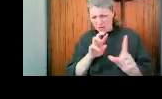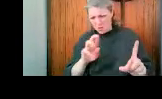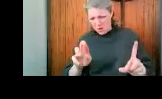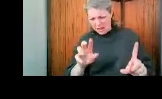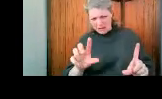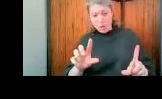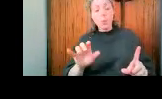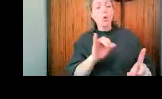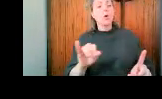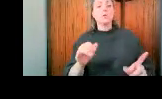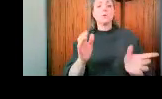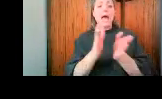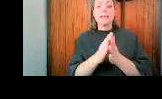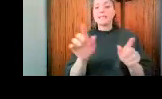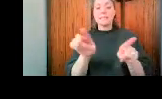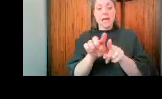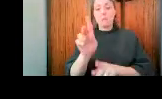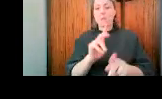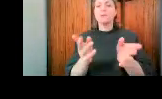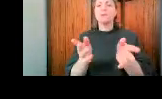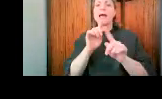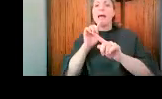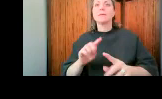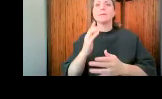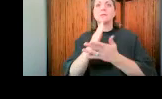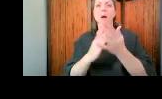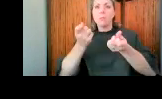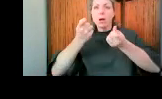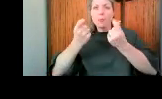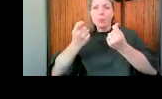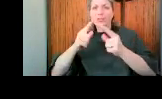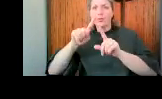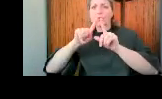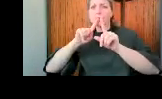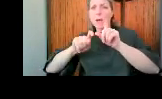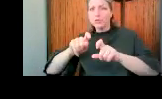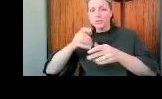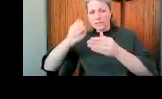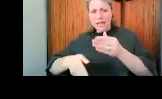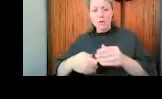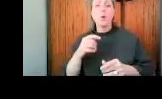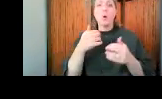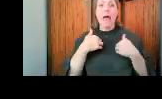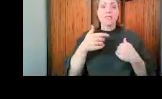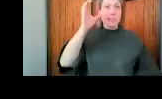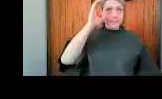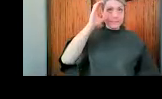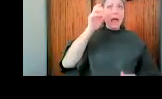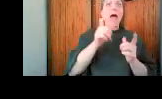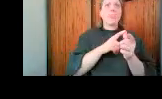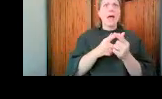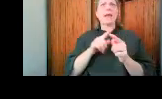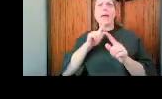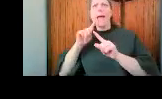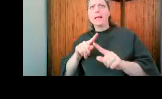to answer some comprehension questions at the end of every block or something. We'd let them listen for about a minute and then ask them some comprehension questions on what they were